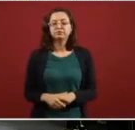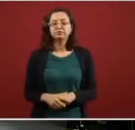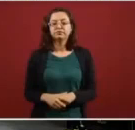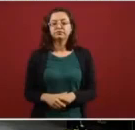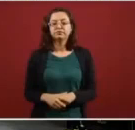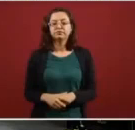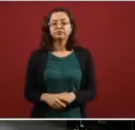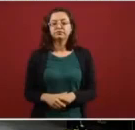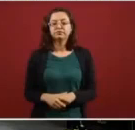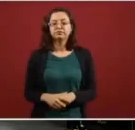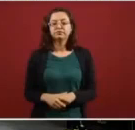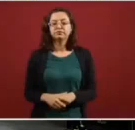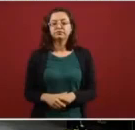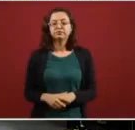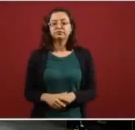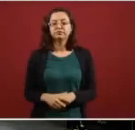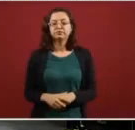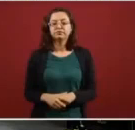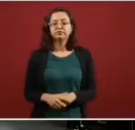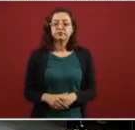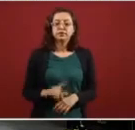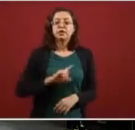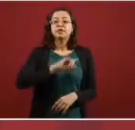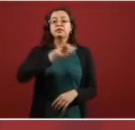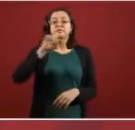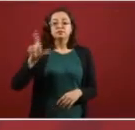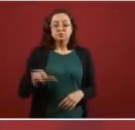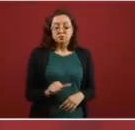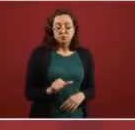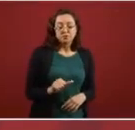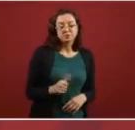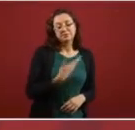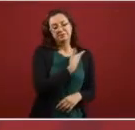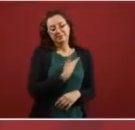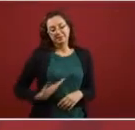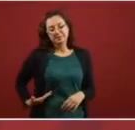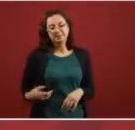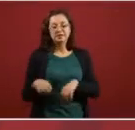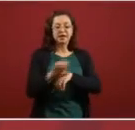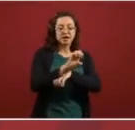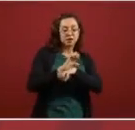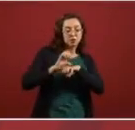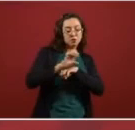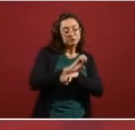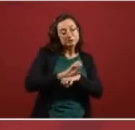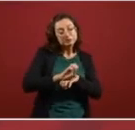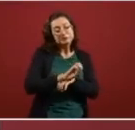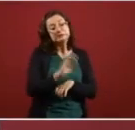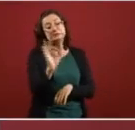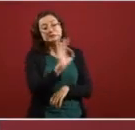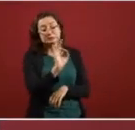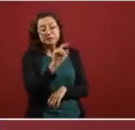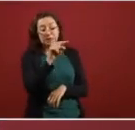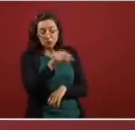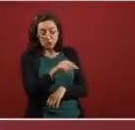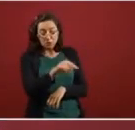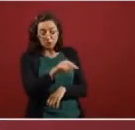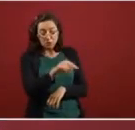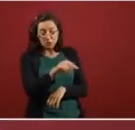we had to speak with the concierge of Ecuador. Para decir, oye, si necesitamos recargar combustible, podemos bajar en